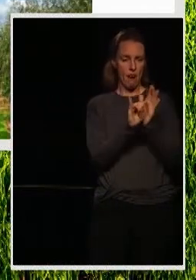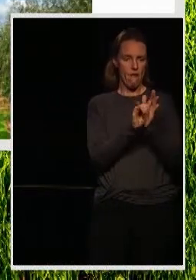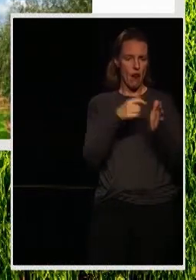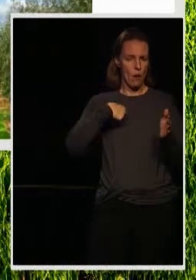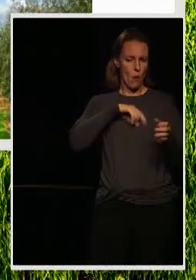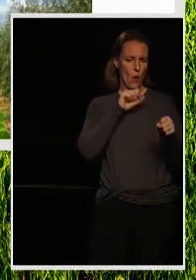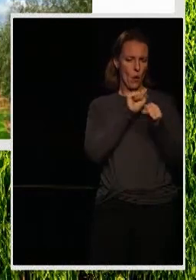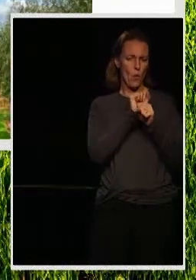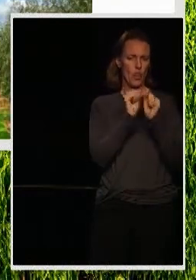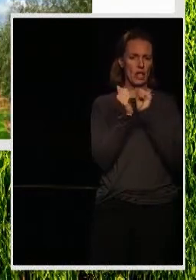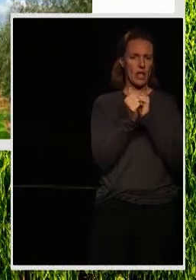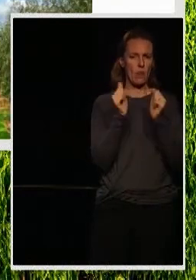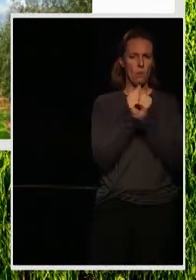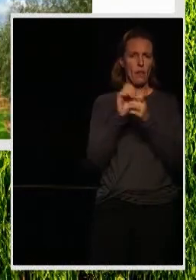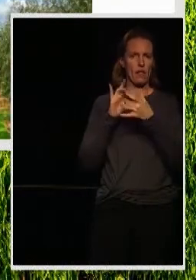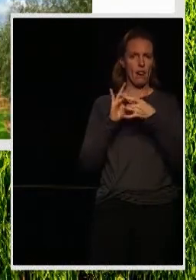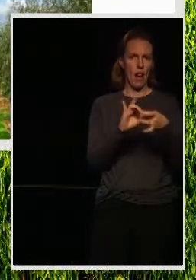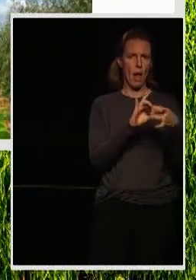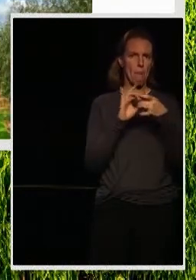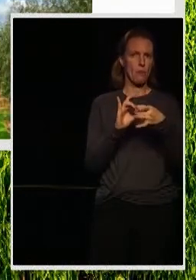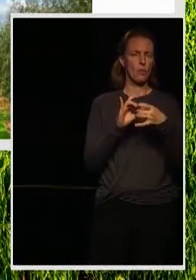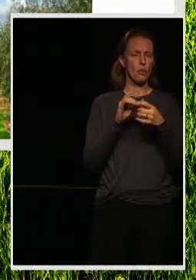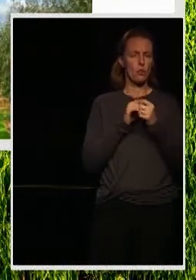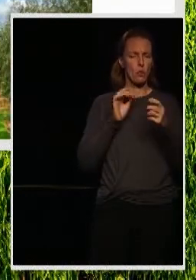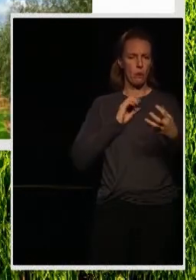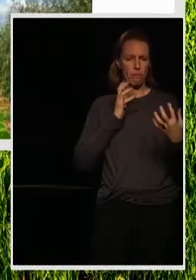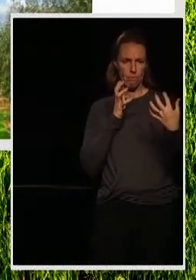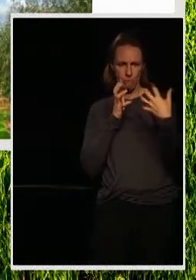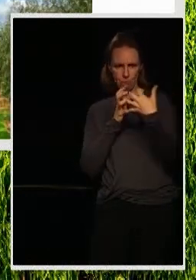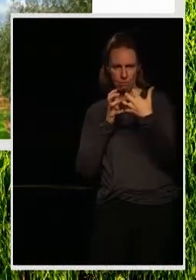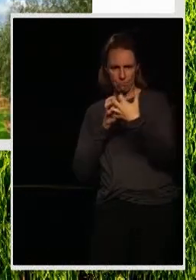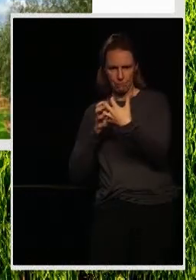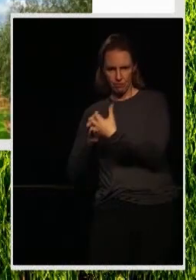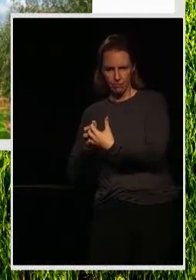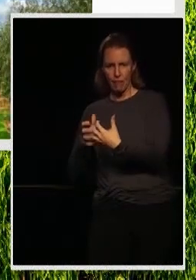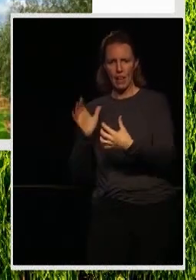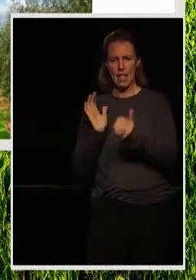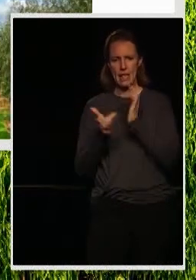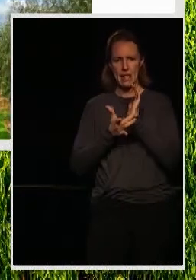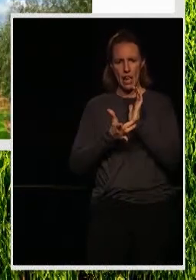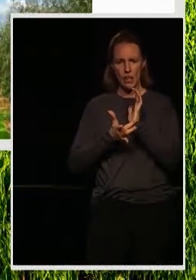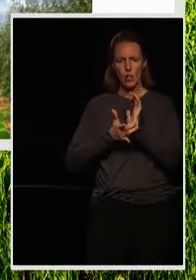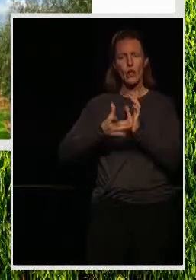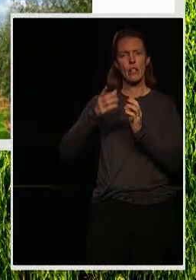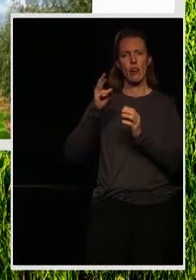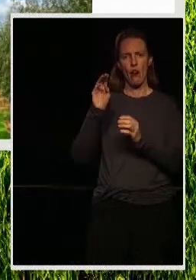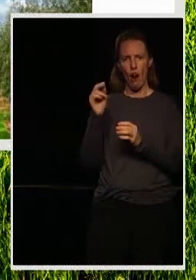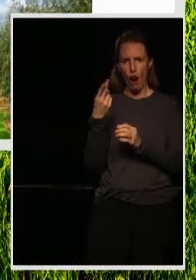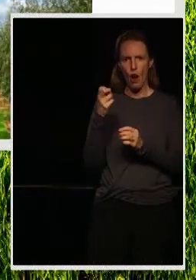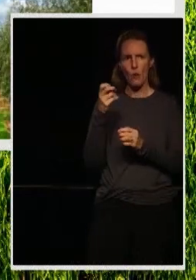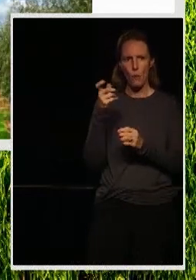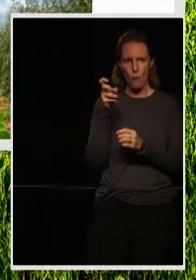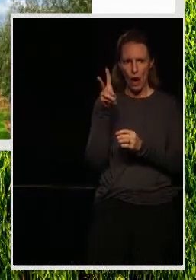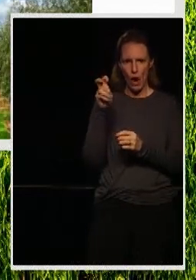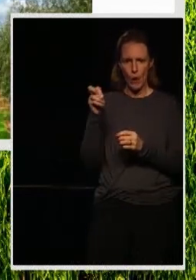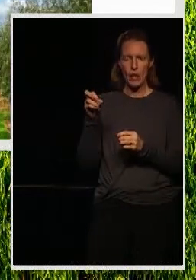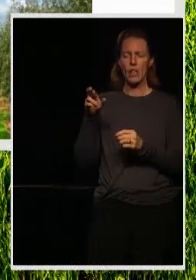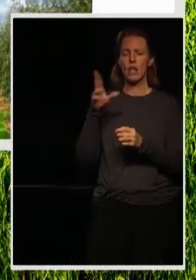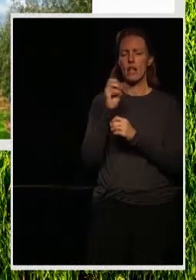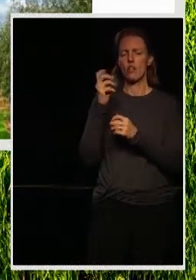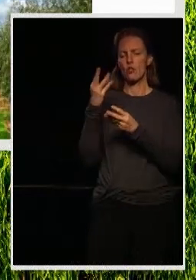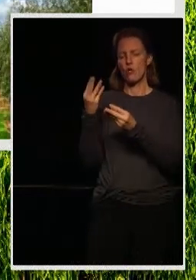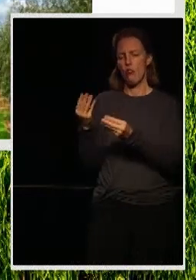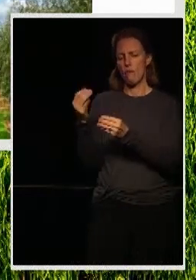to work together with our collaborators to customize our technology, hardware, and software so we can deliver the